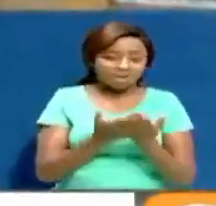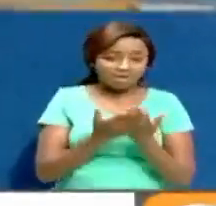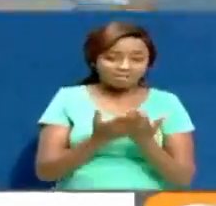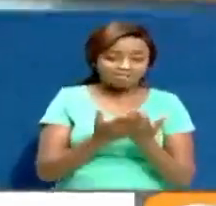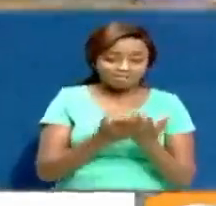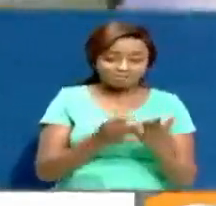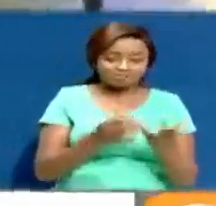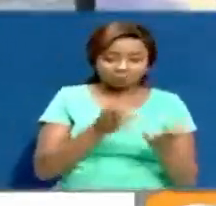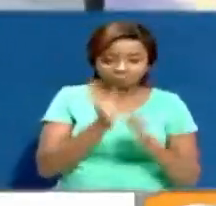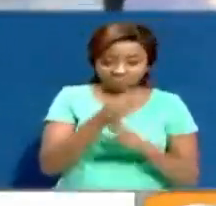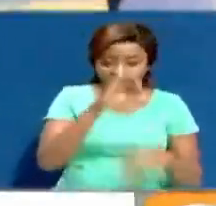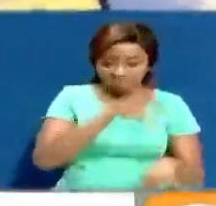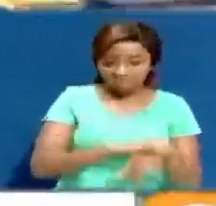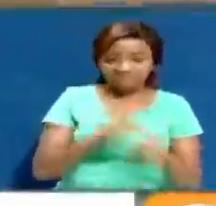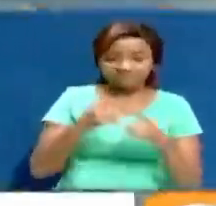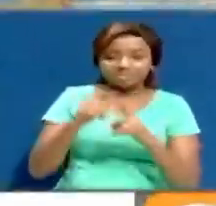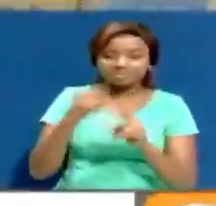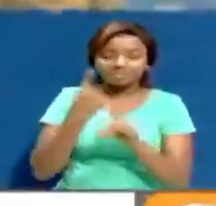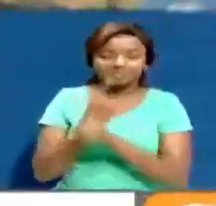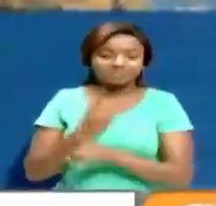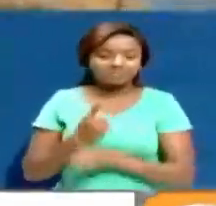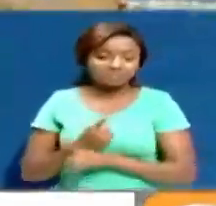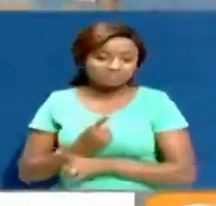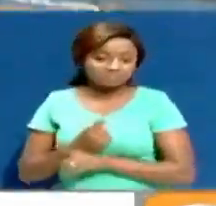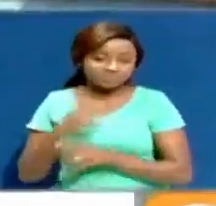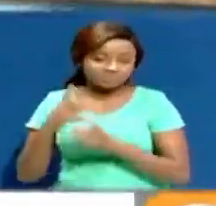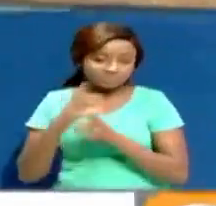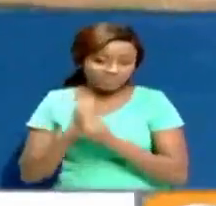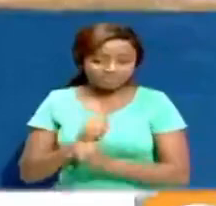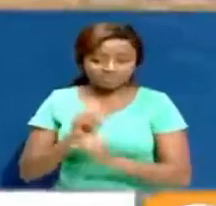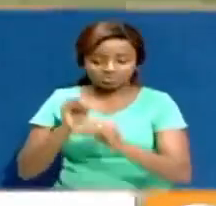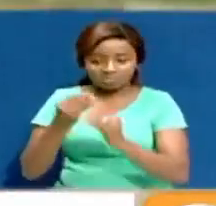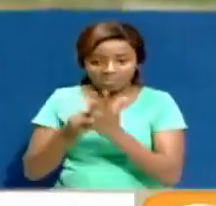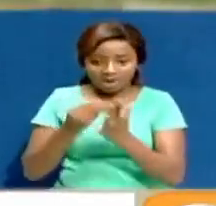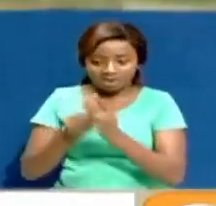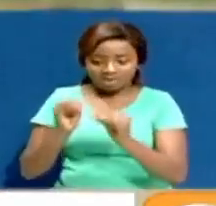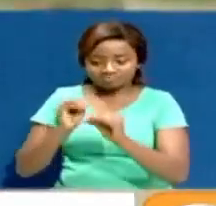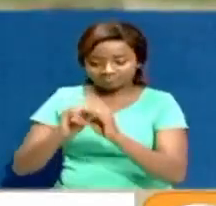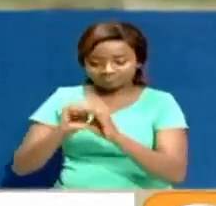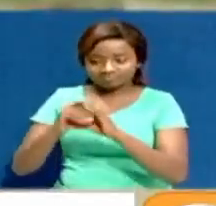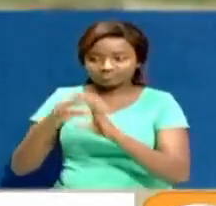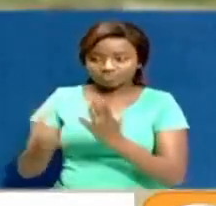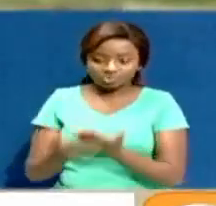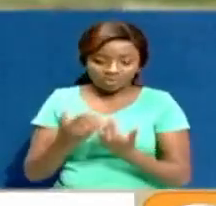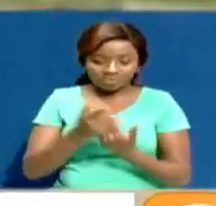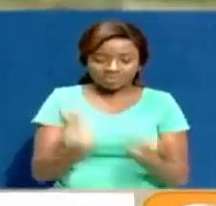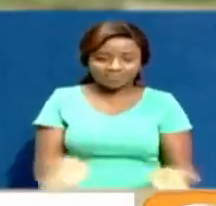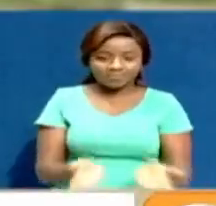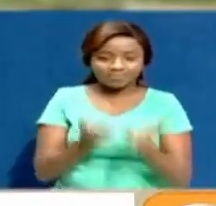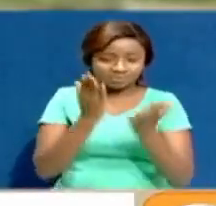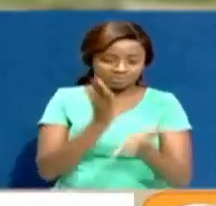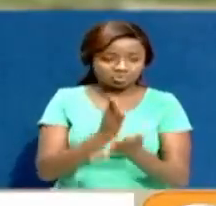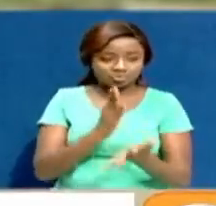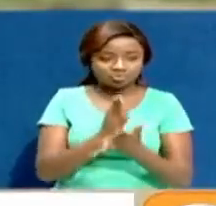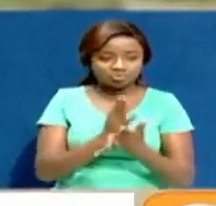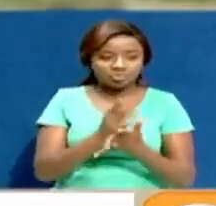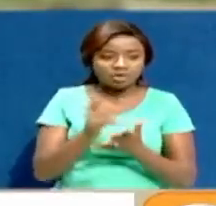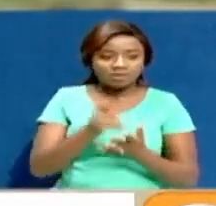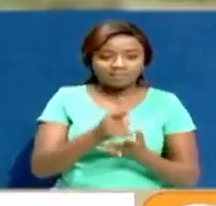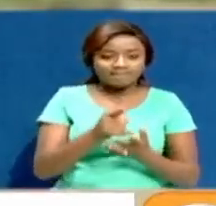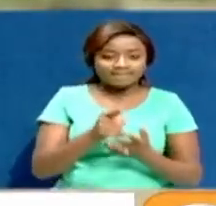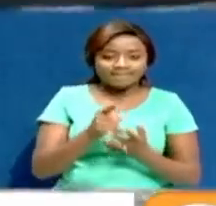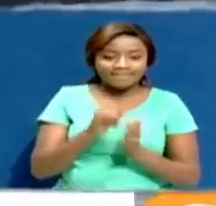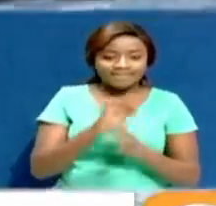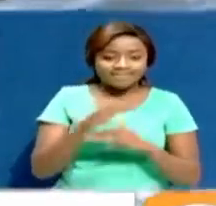in resources that will act as a buffer for the sustainability of the blue economy. Mobility and electric mobility generally is a